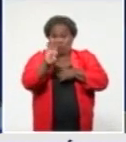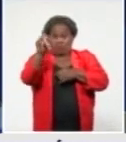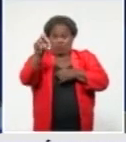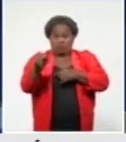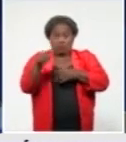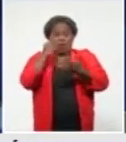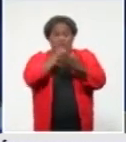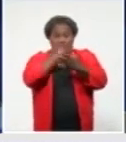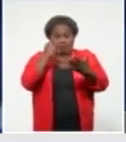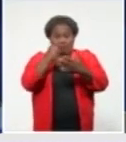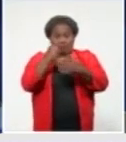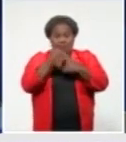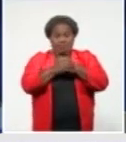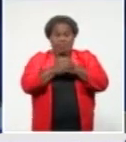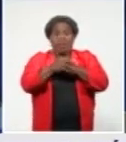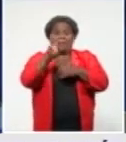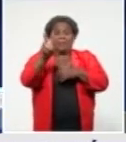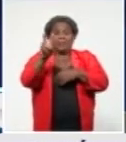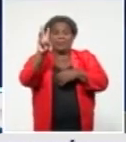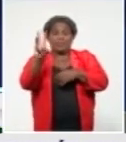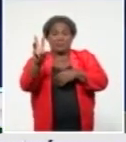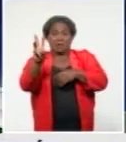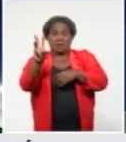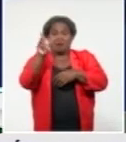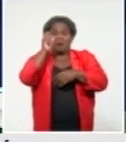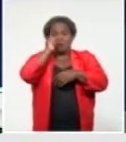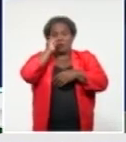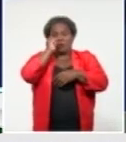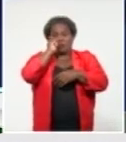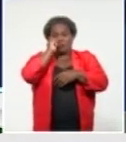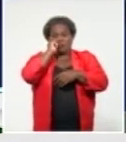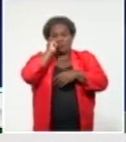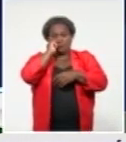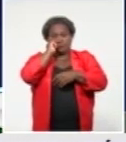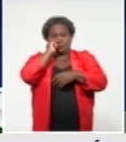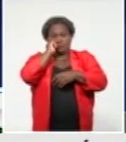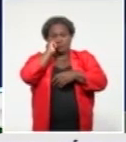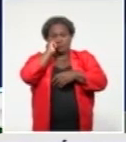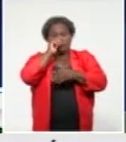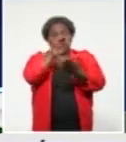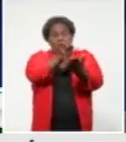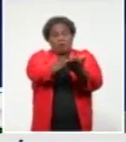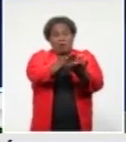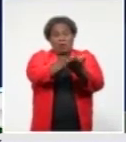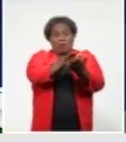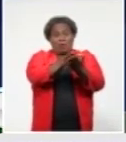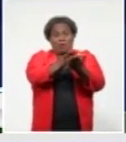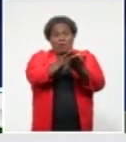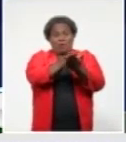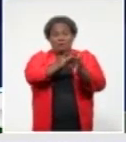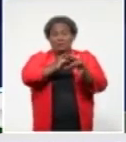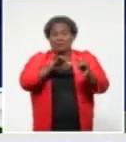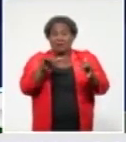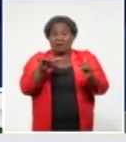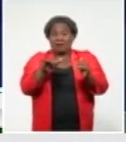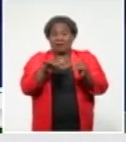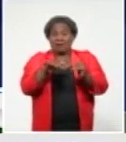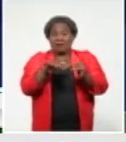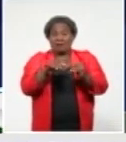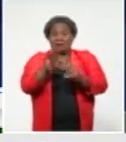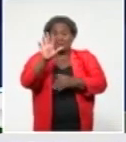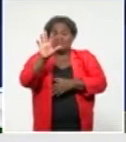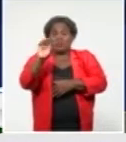to 60 age group, and 7 patients exceed 60 years of age. We're not specifying the cumulative of children